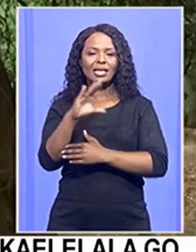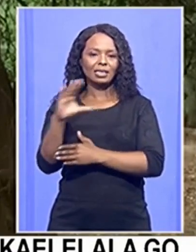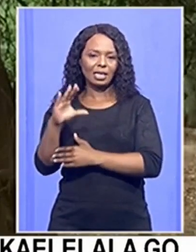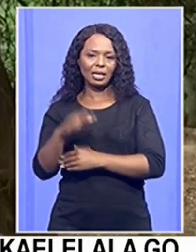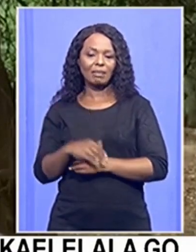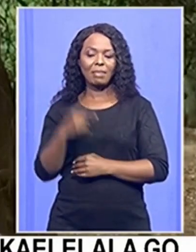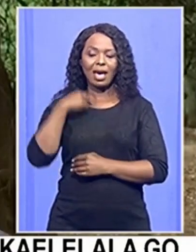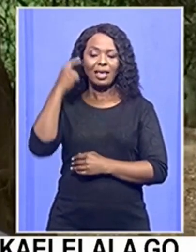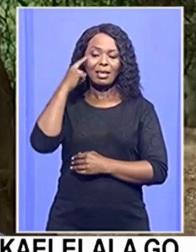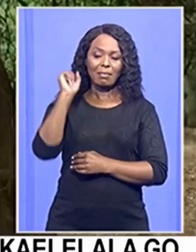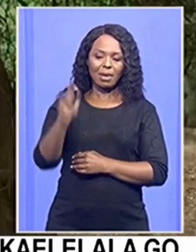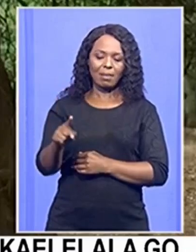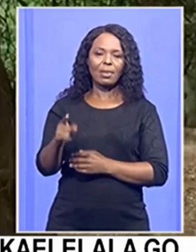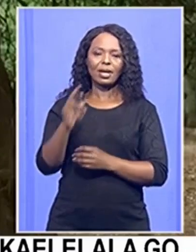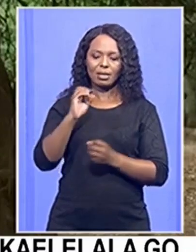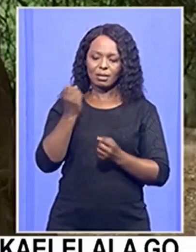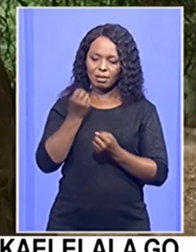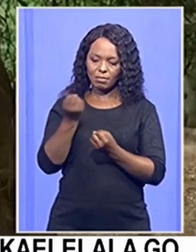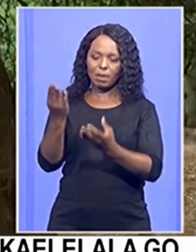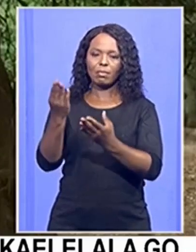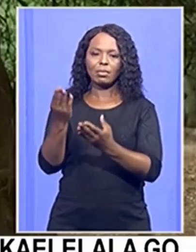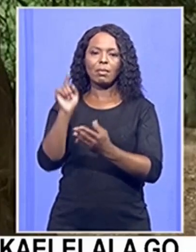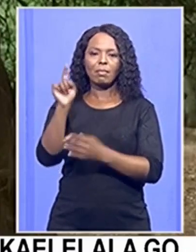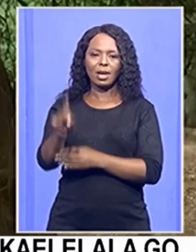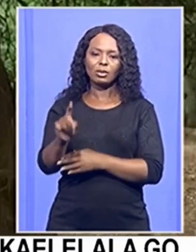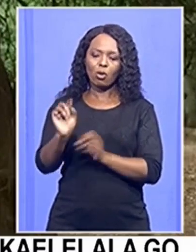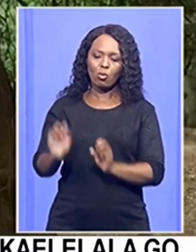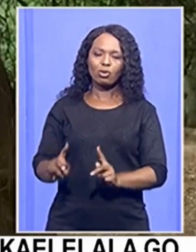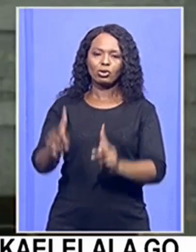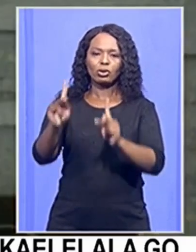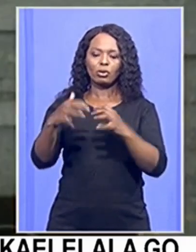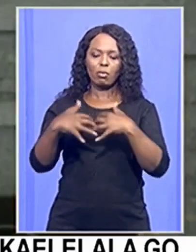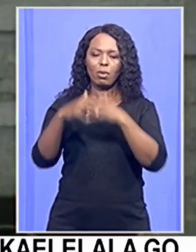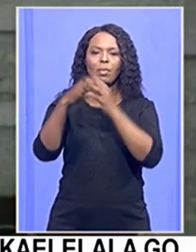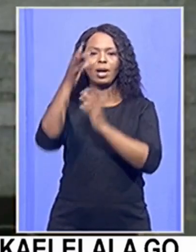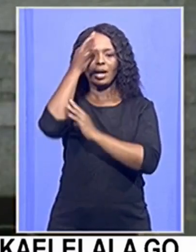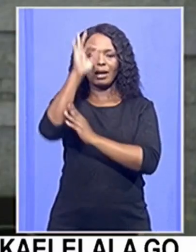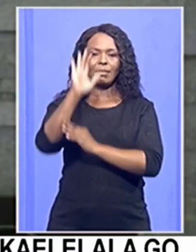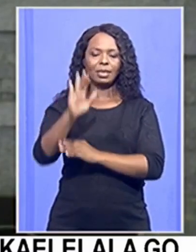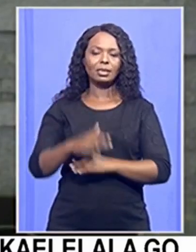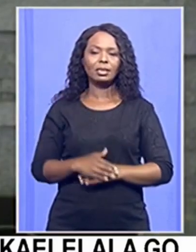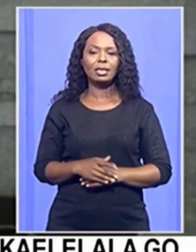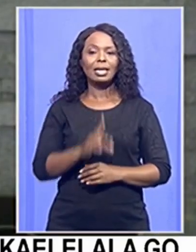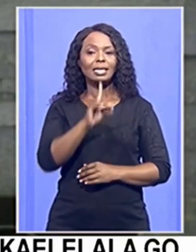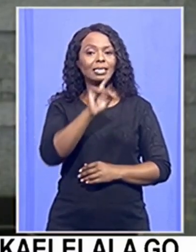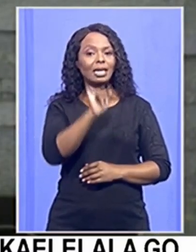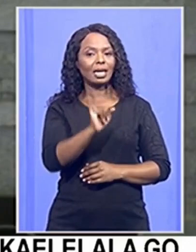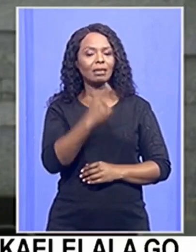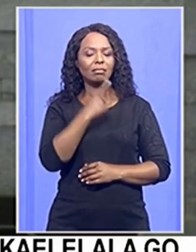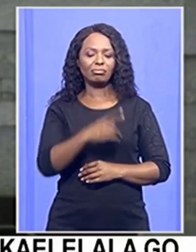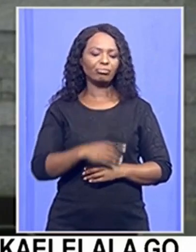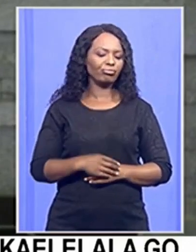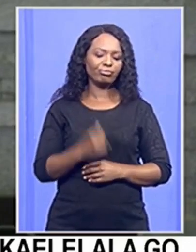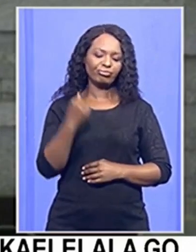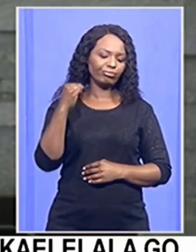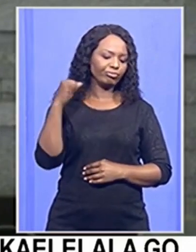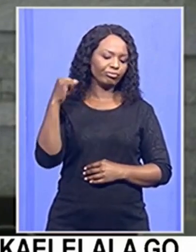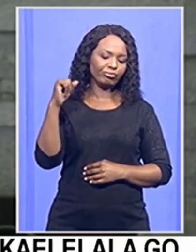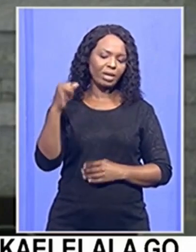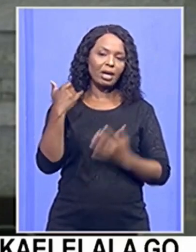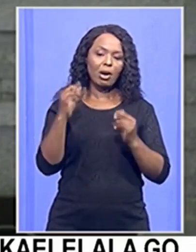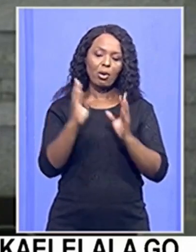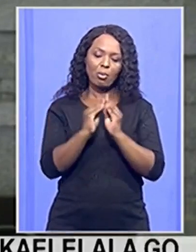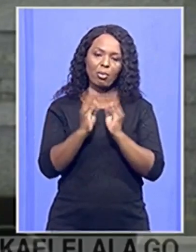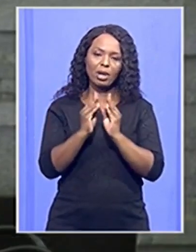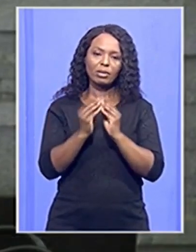I think that's the party that should have been given the first opportunity to form a government. Democratic Alliance e ngangile ka gore kopano e neng e rulagantswe